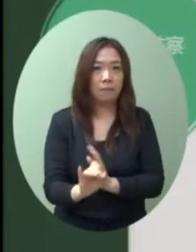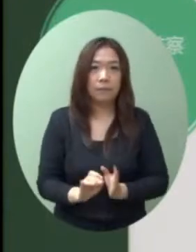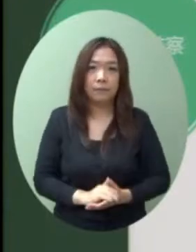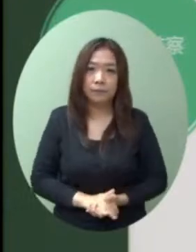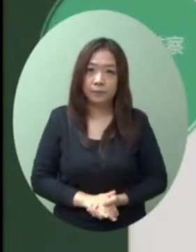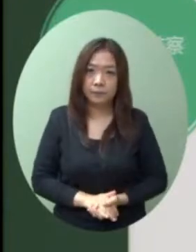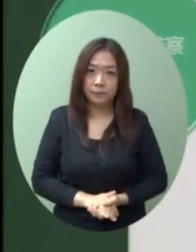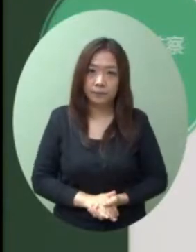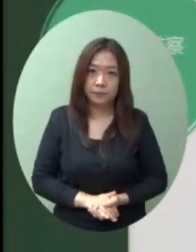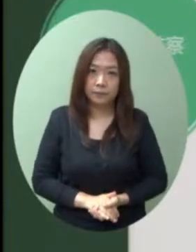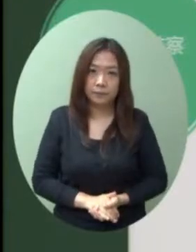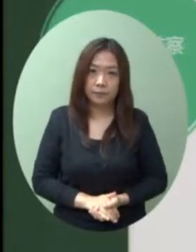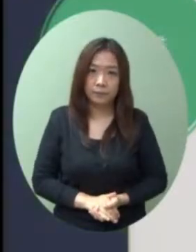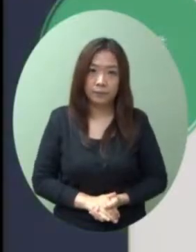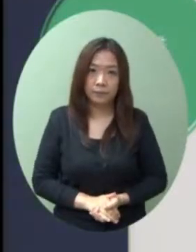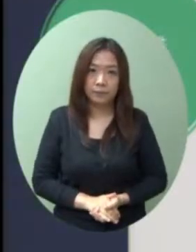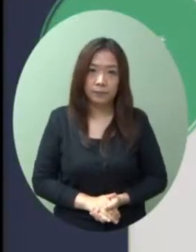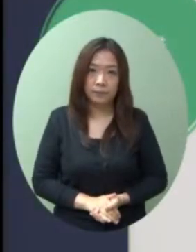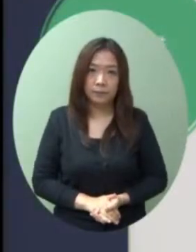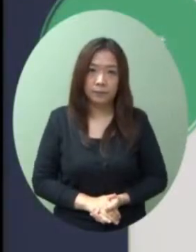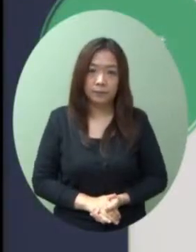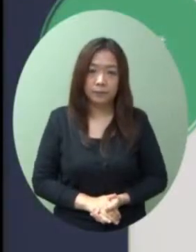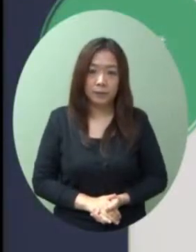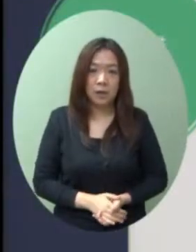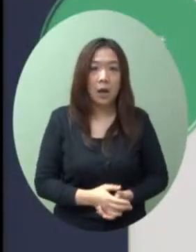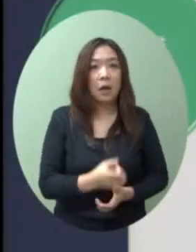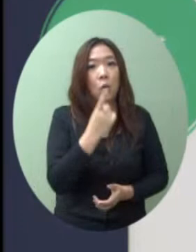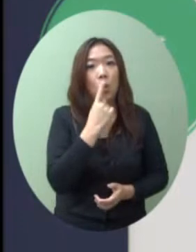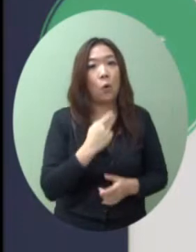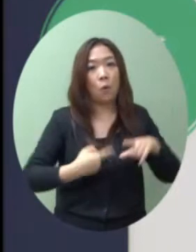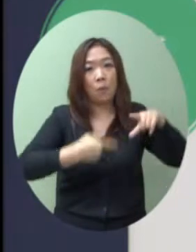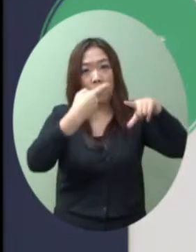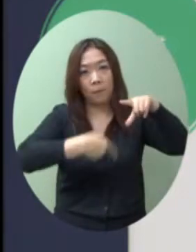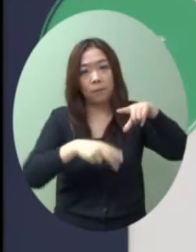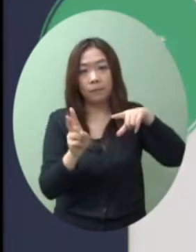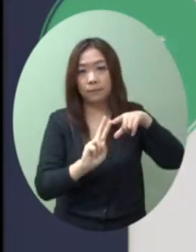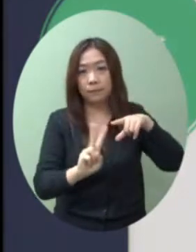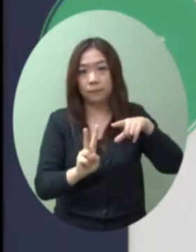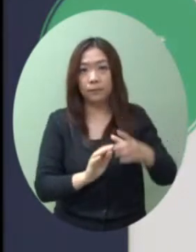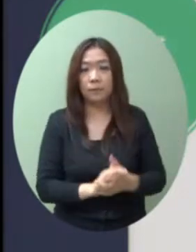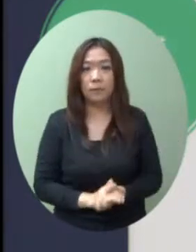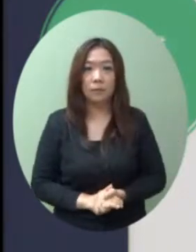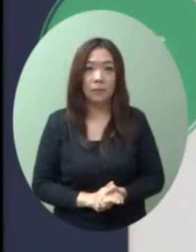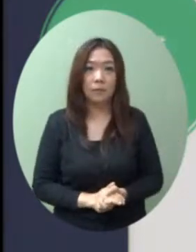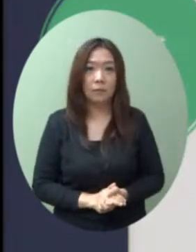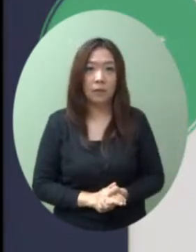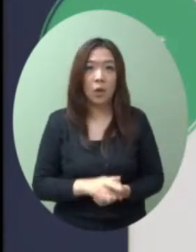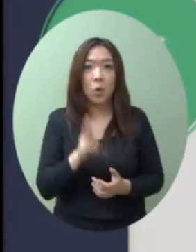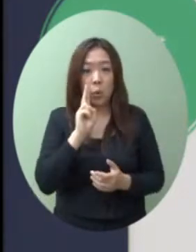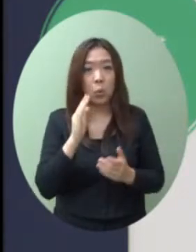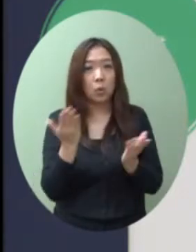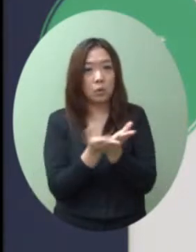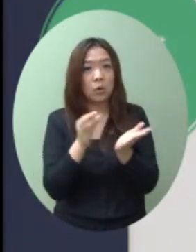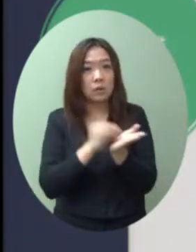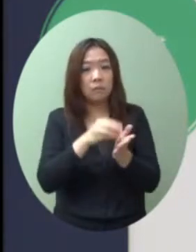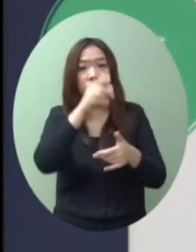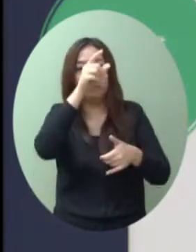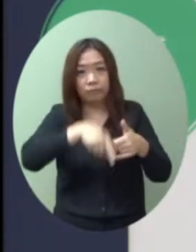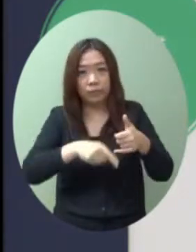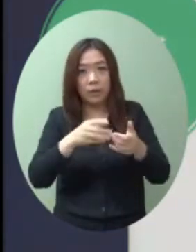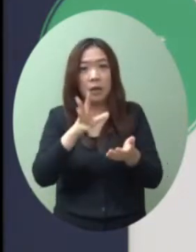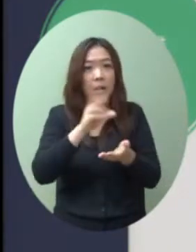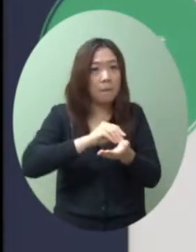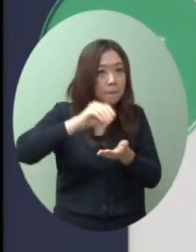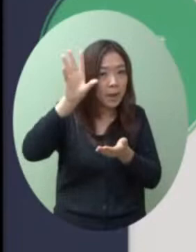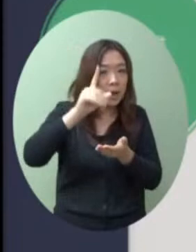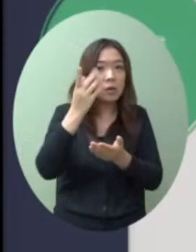the yellow code, and the person would be denied access. For a red code, it is the same. If